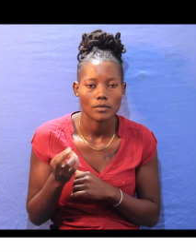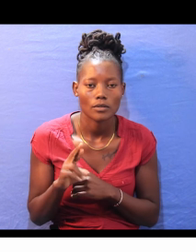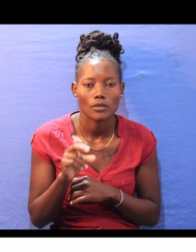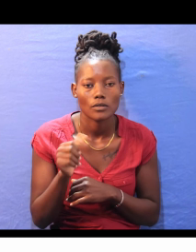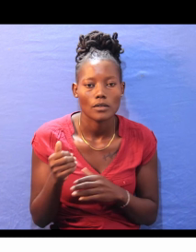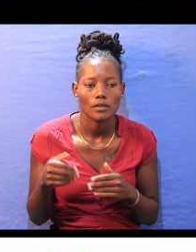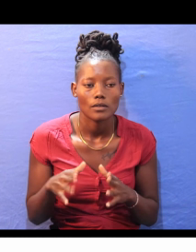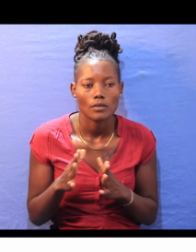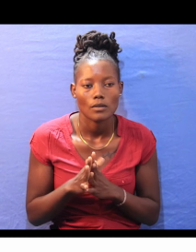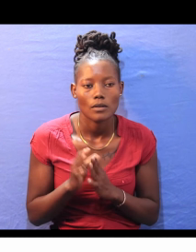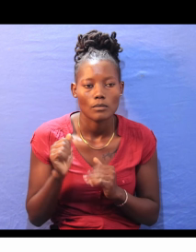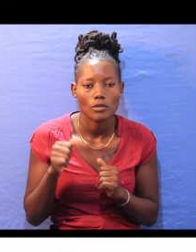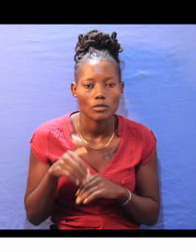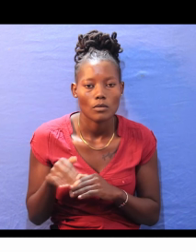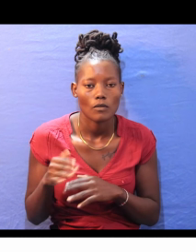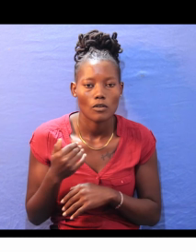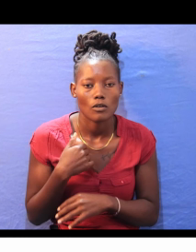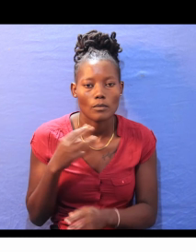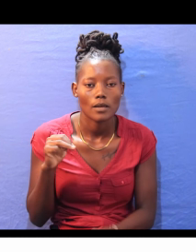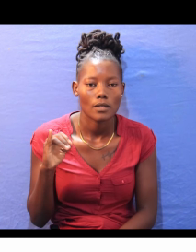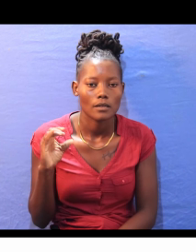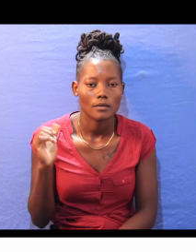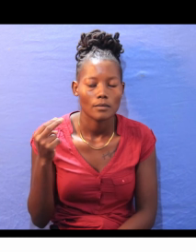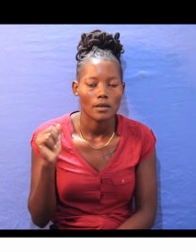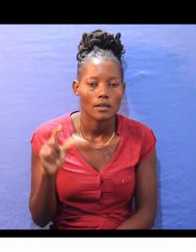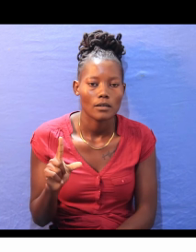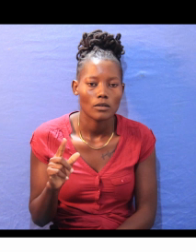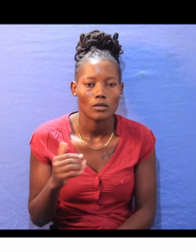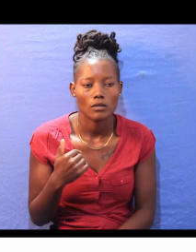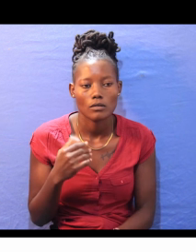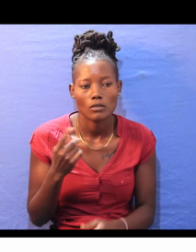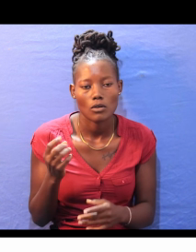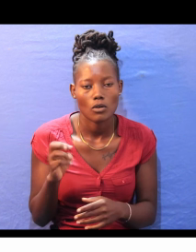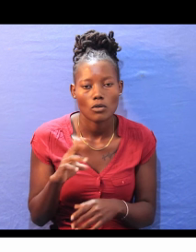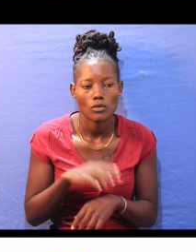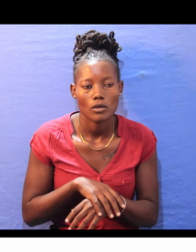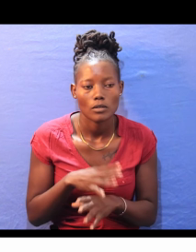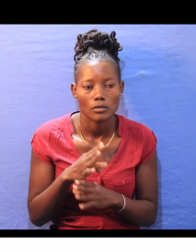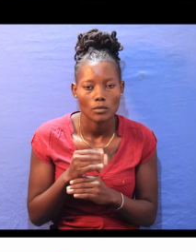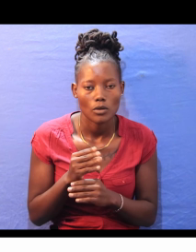Mckenna's Gym, and you can find me as Michael Mckenna on WhatsApp. I don't know how to tell you to find me on WhatsApp, but I'm there.